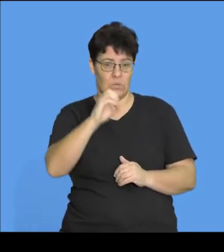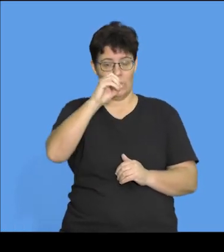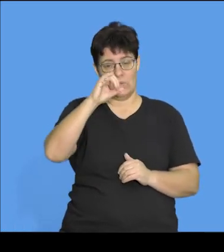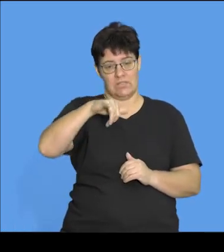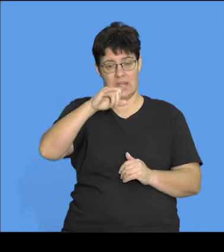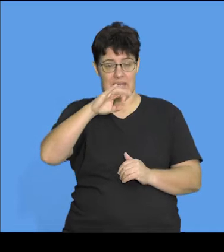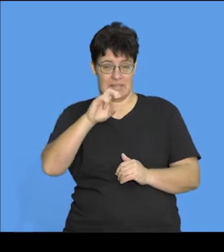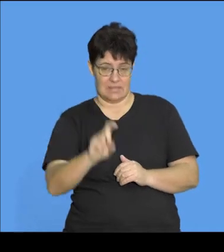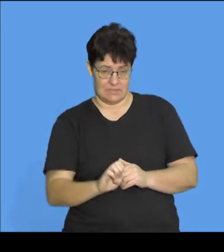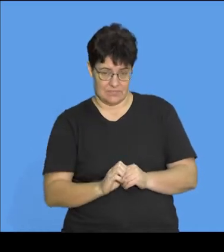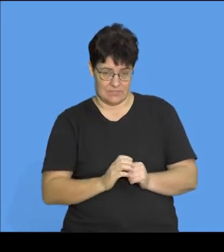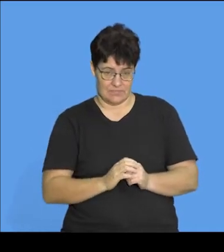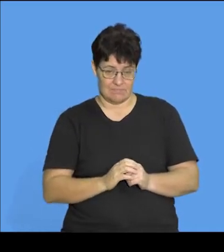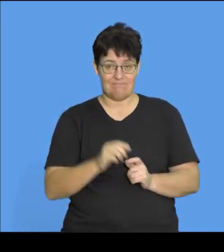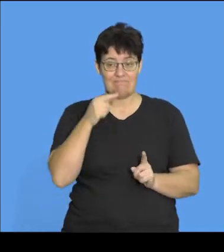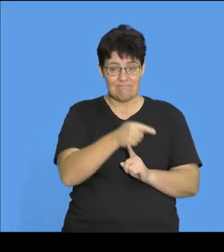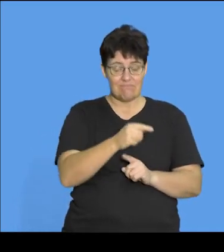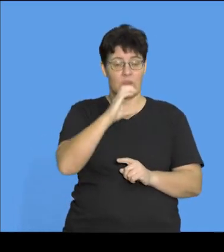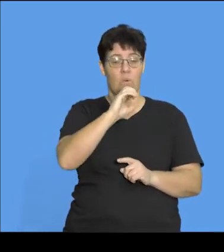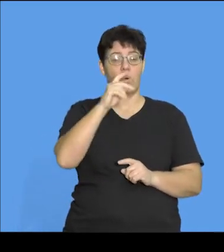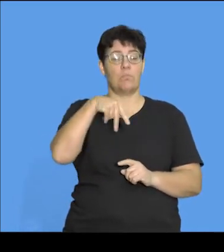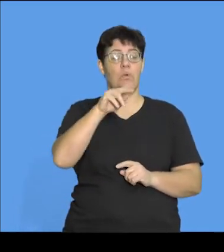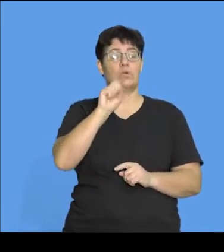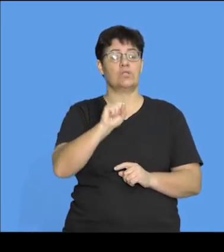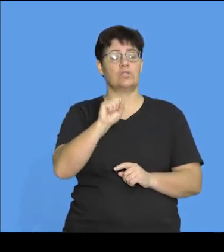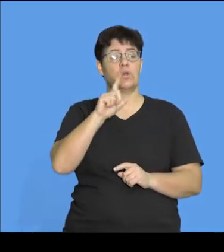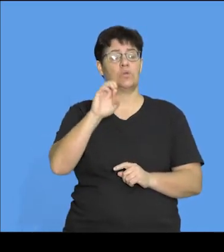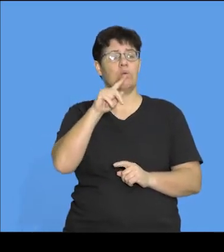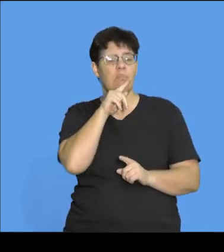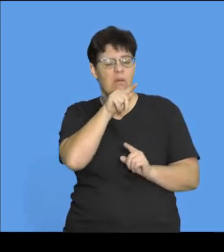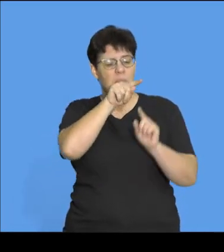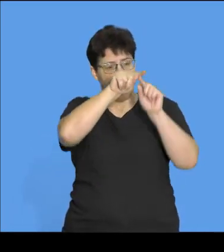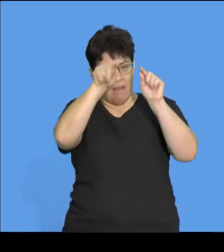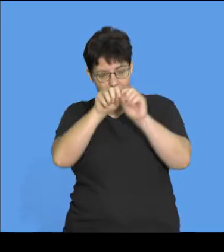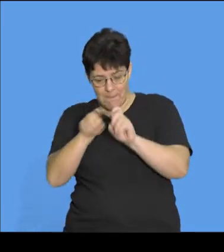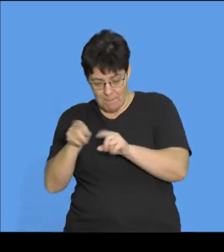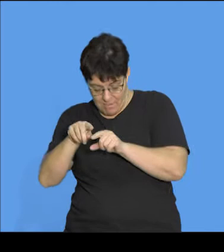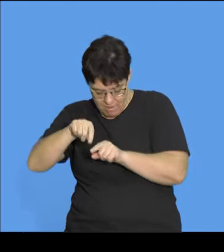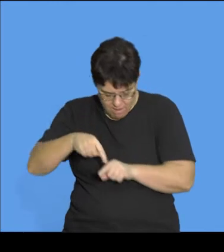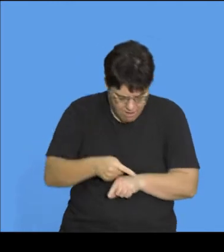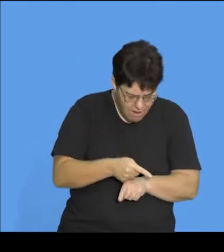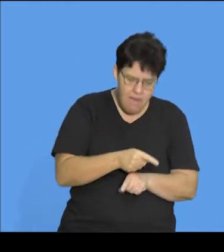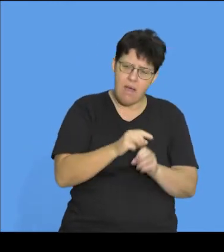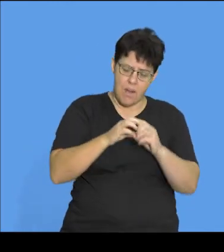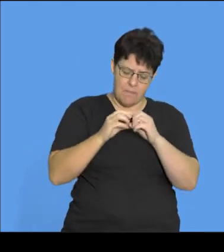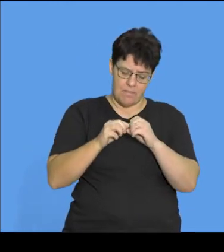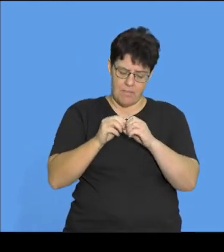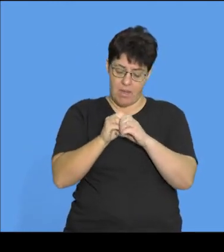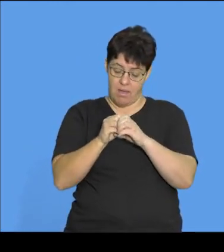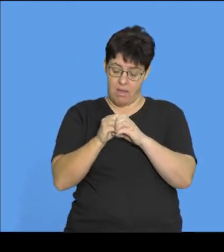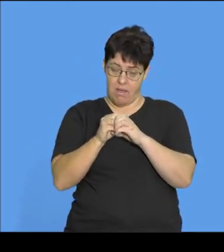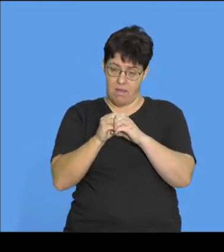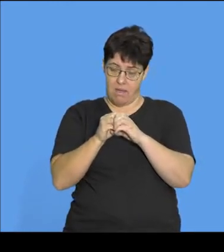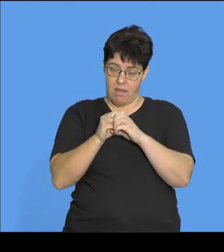The corpus luteum, as I mentioned, would be that structure which houses the mature egg, and